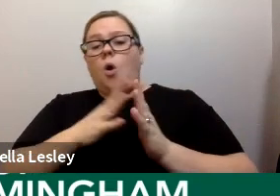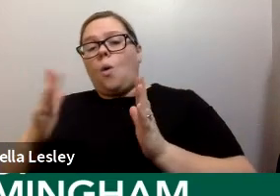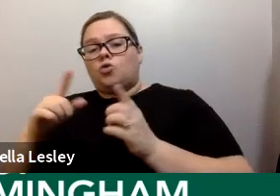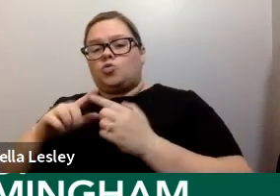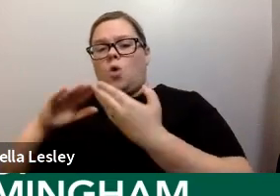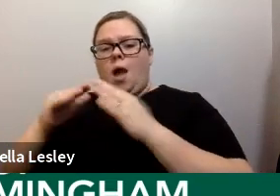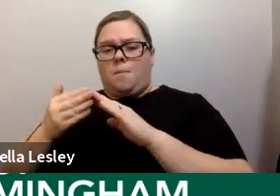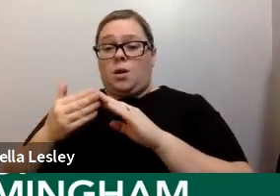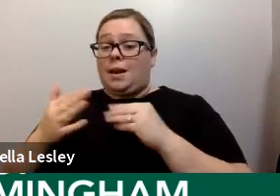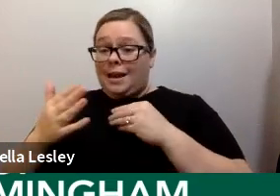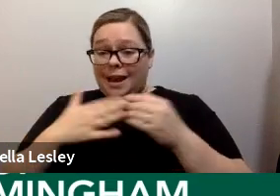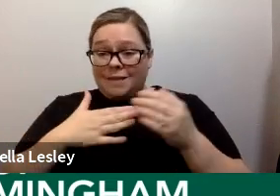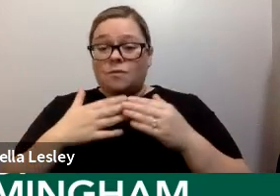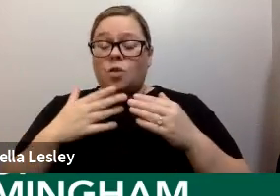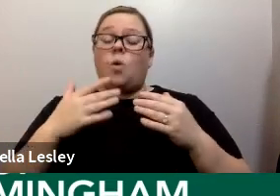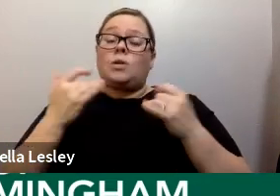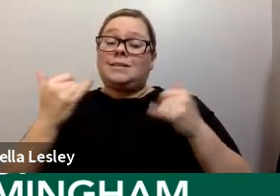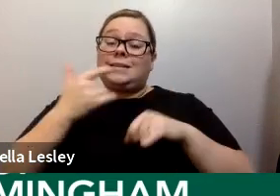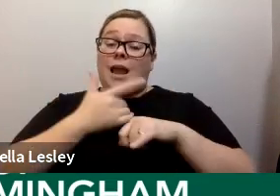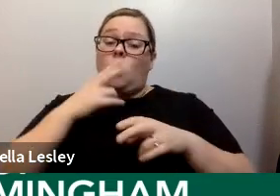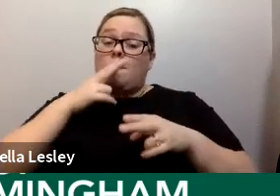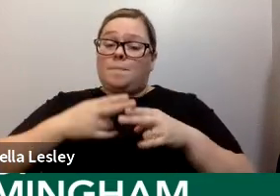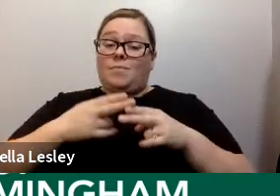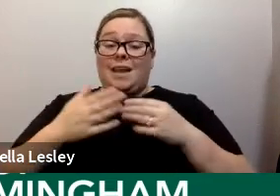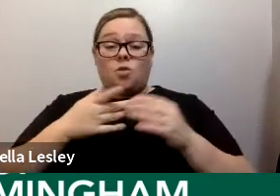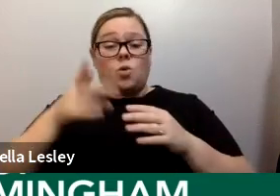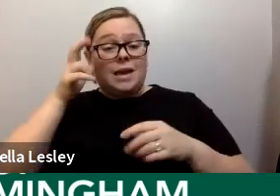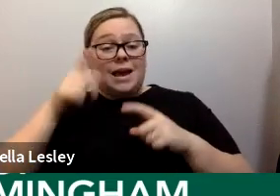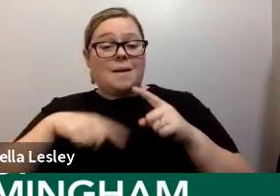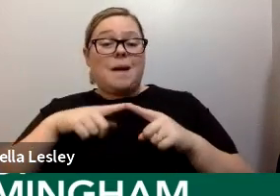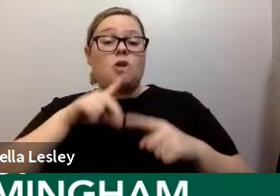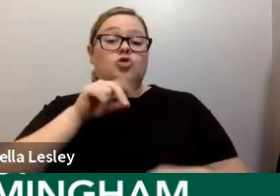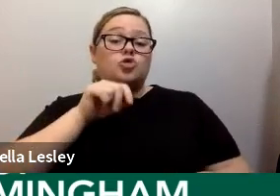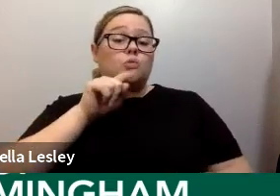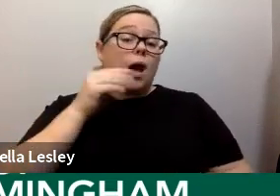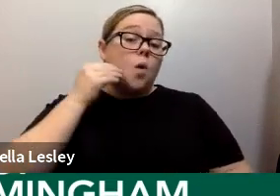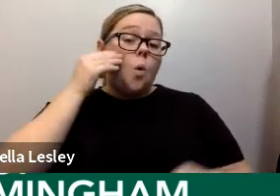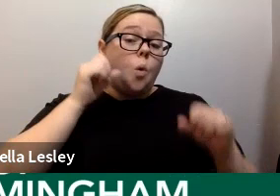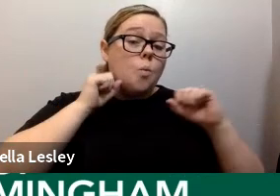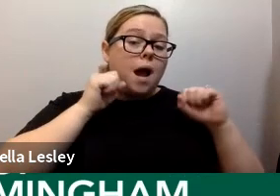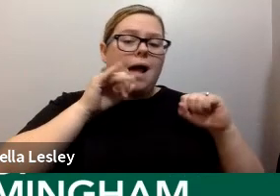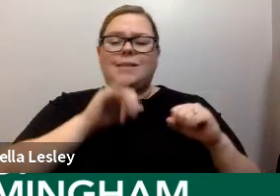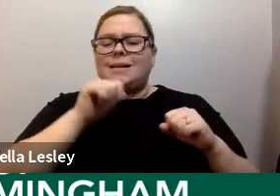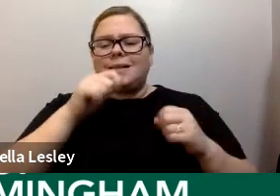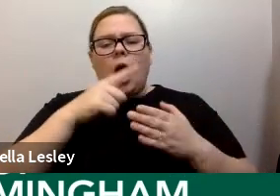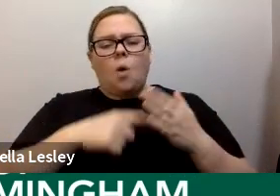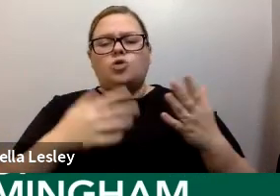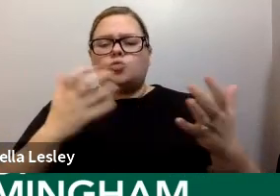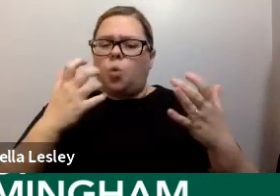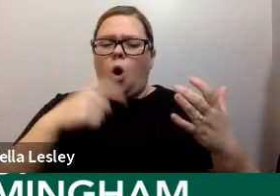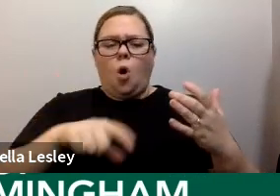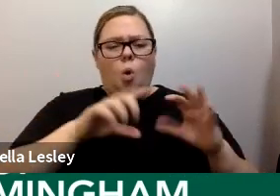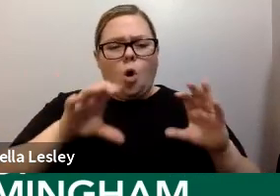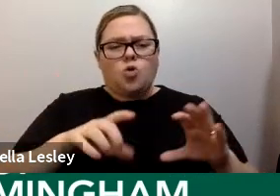today that even though you're going to be hearing about presentations related to doing home exercise, you know, that's not where we want people in. We consider this